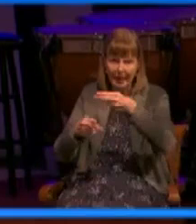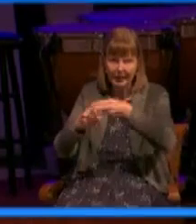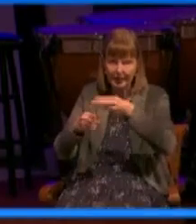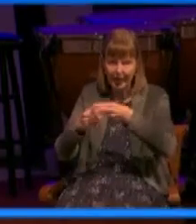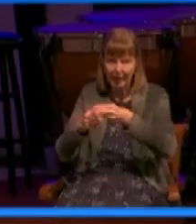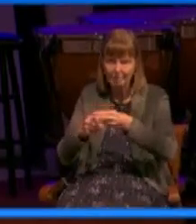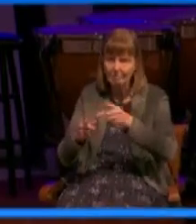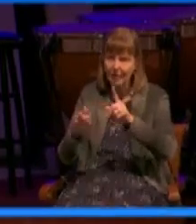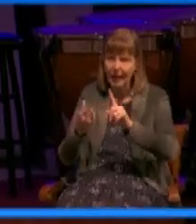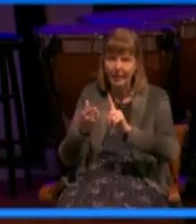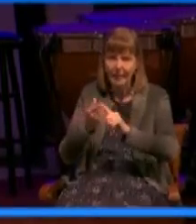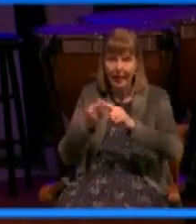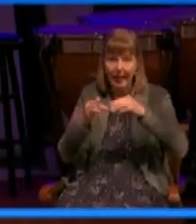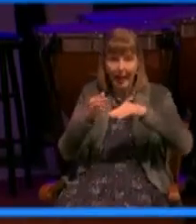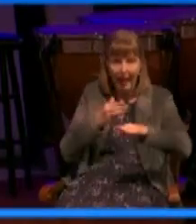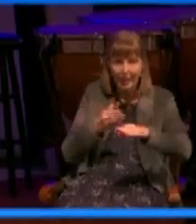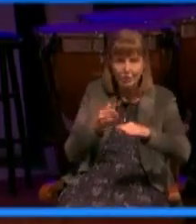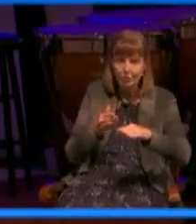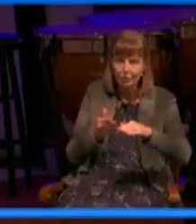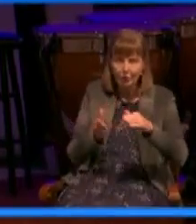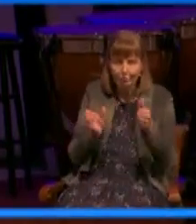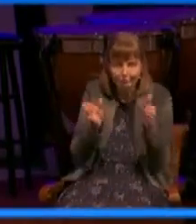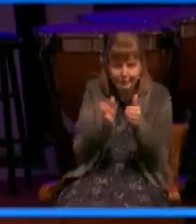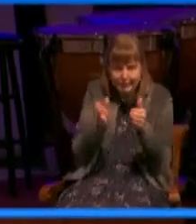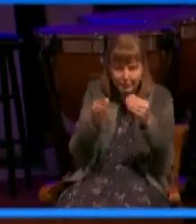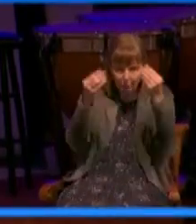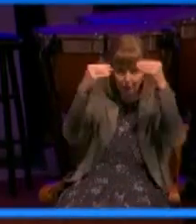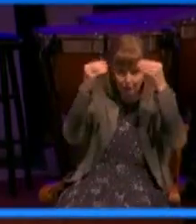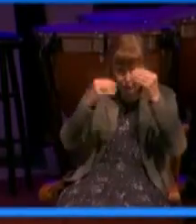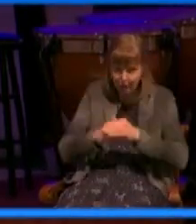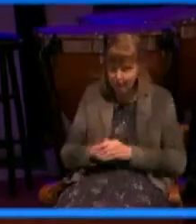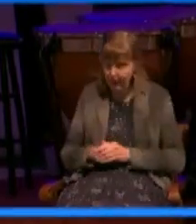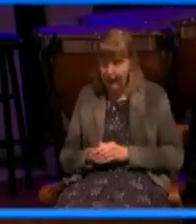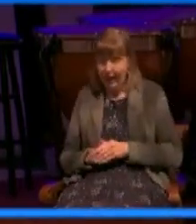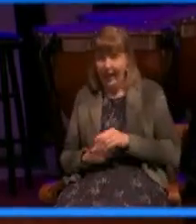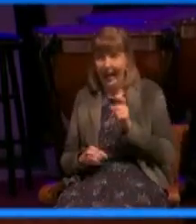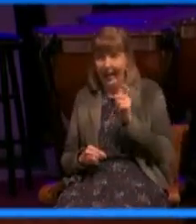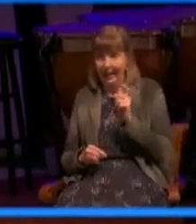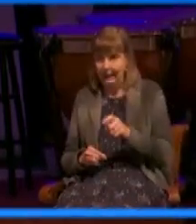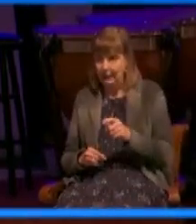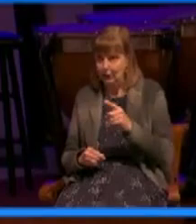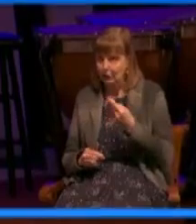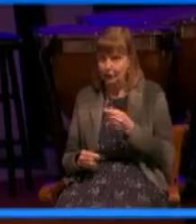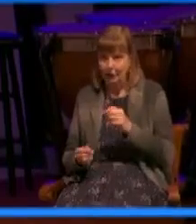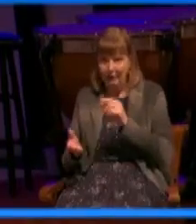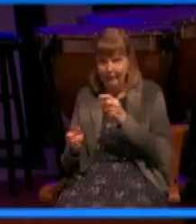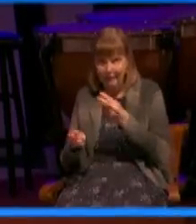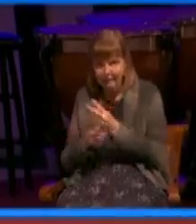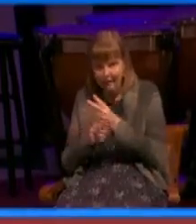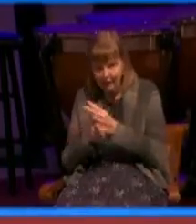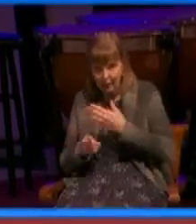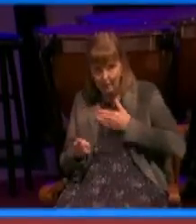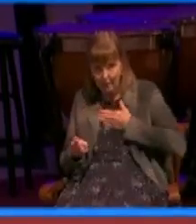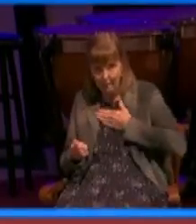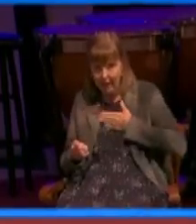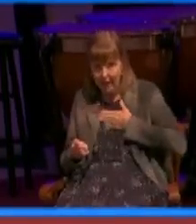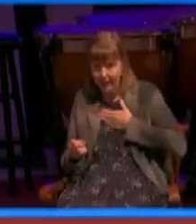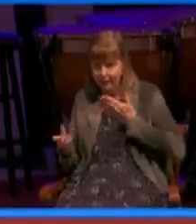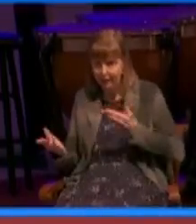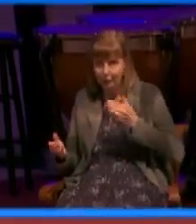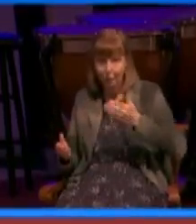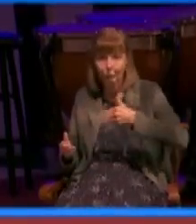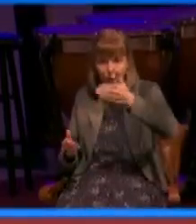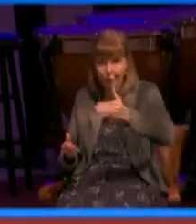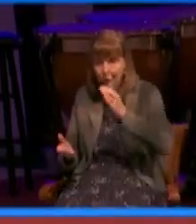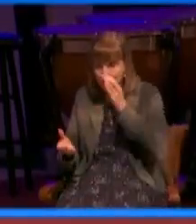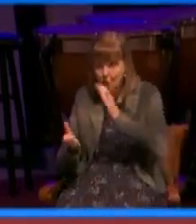of cut she wanted. And I determined that it was the princess cut, which looks like a diamond. I don't know why they don't call it diamond cut, because we all